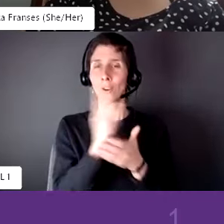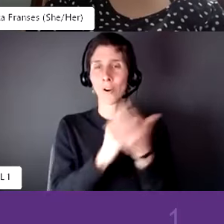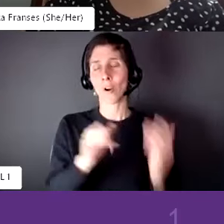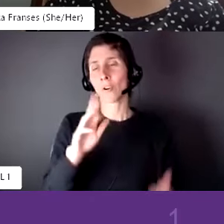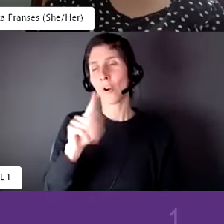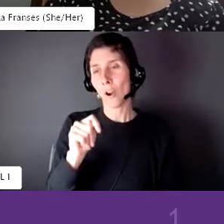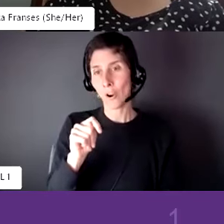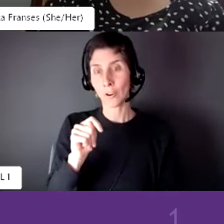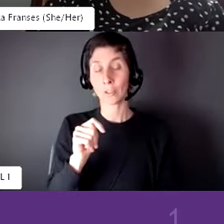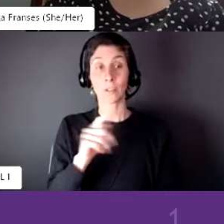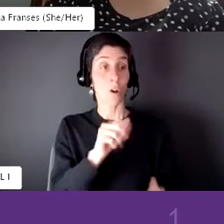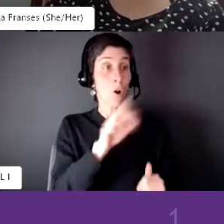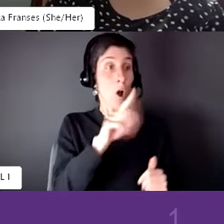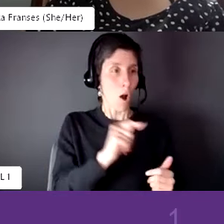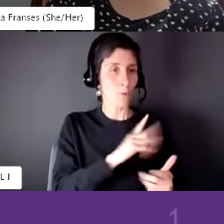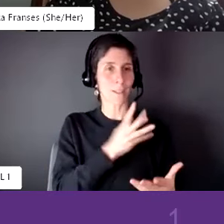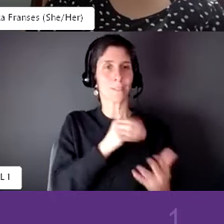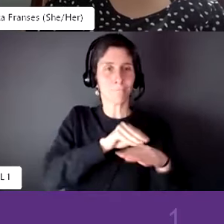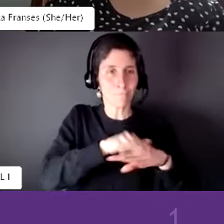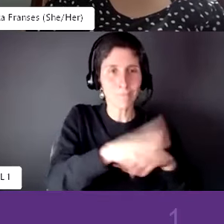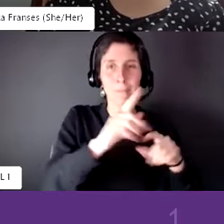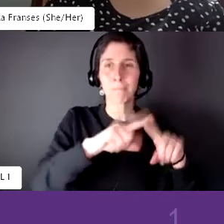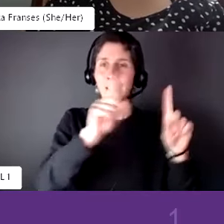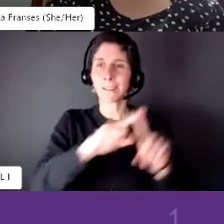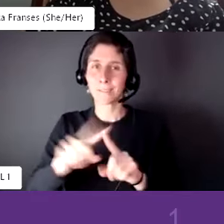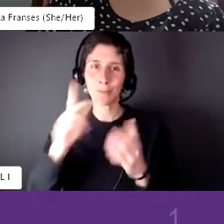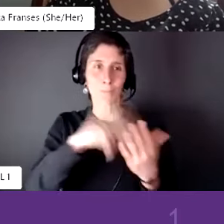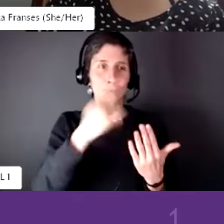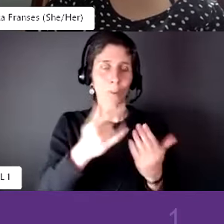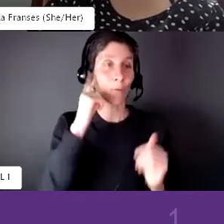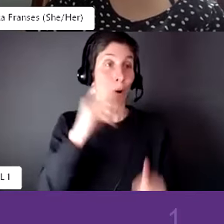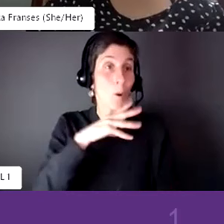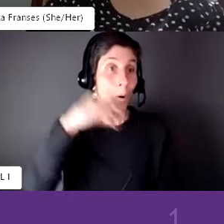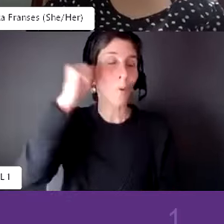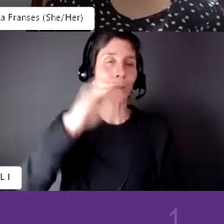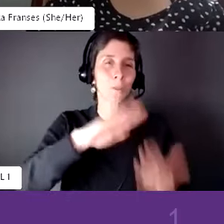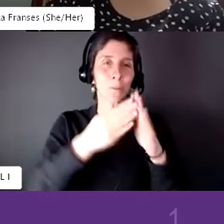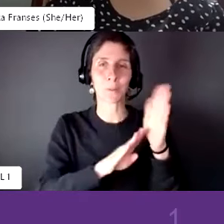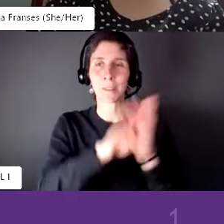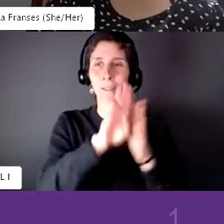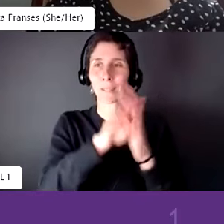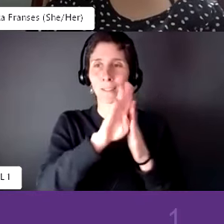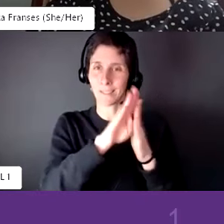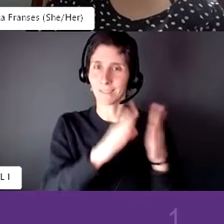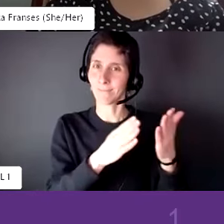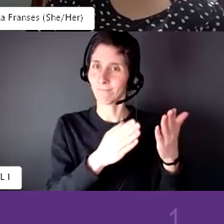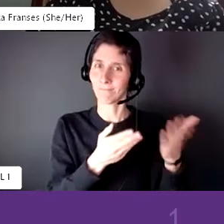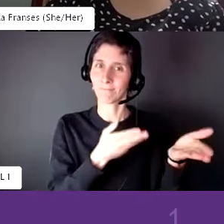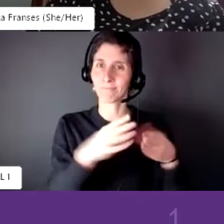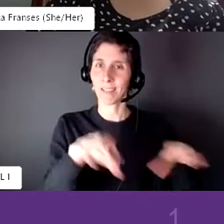projects into many of the older adult community building activities that she does. She's